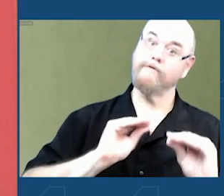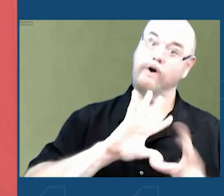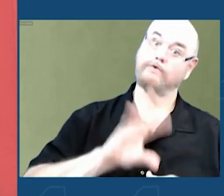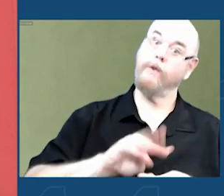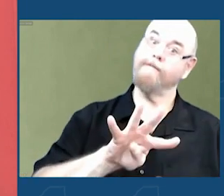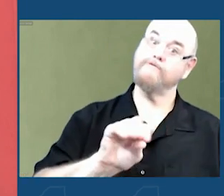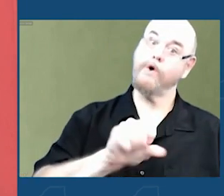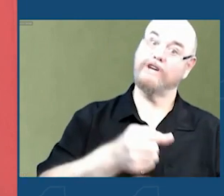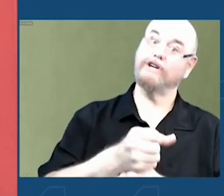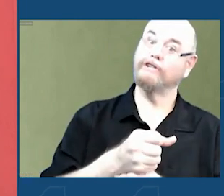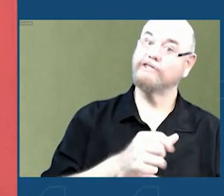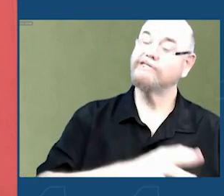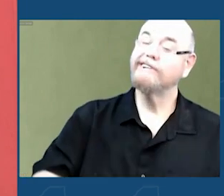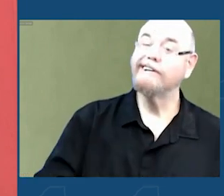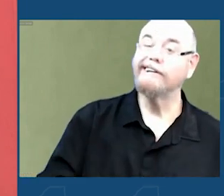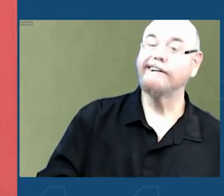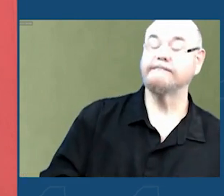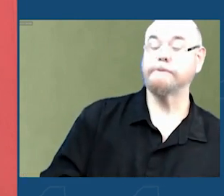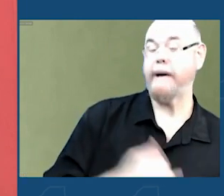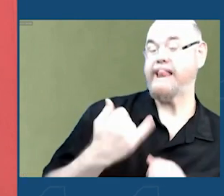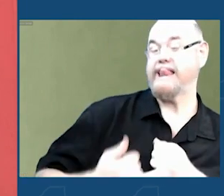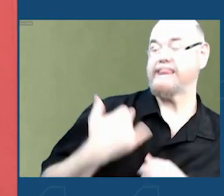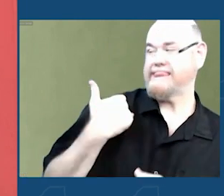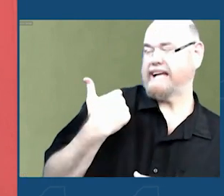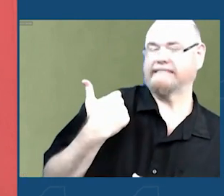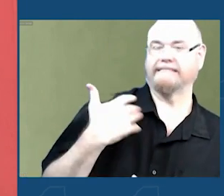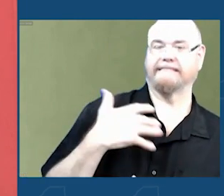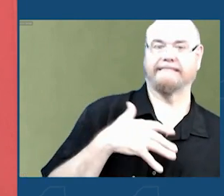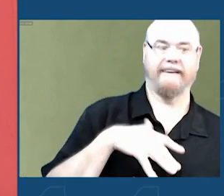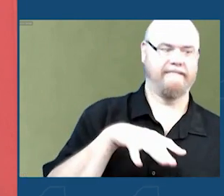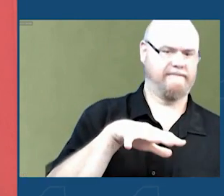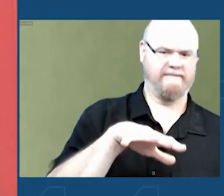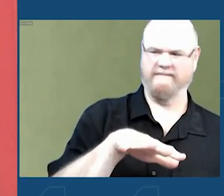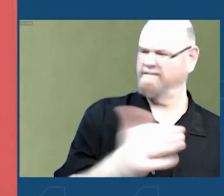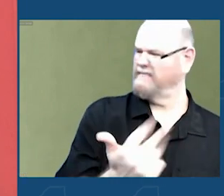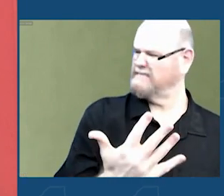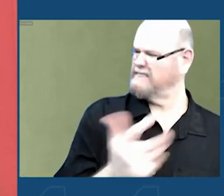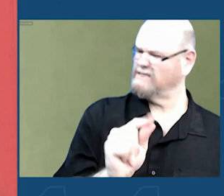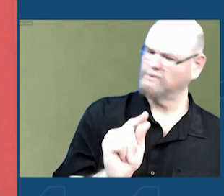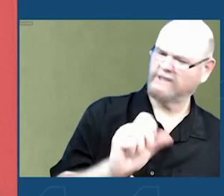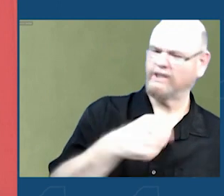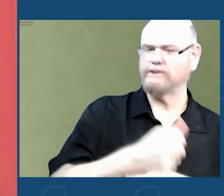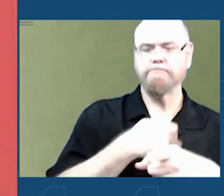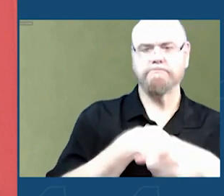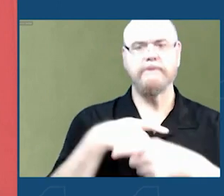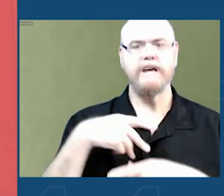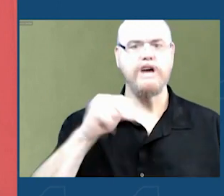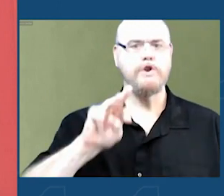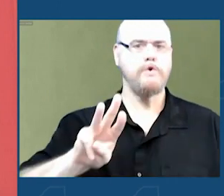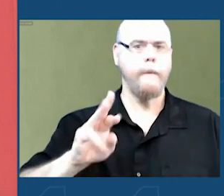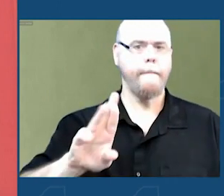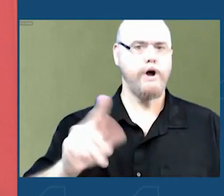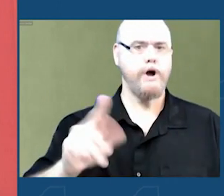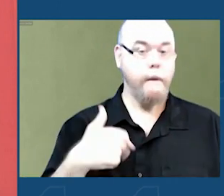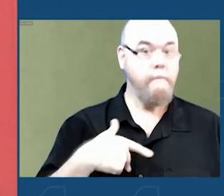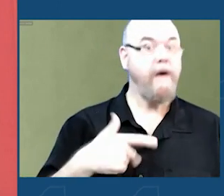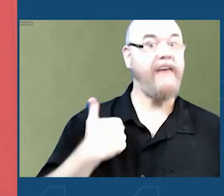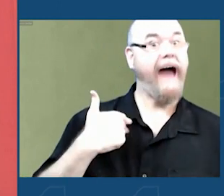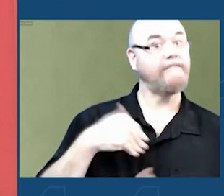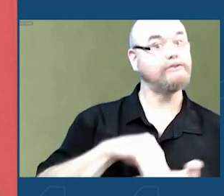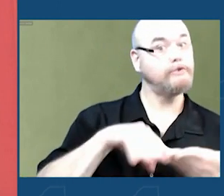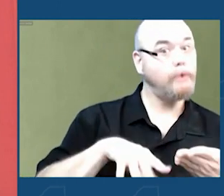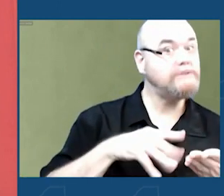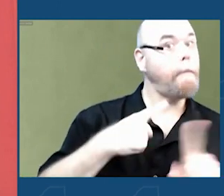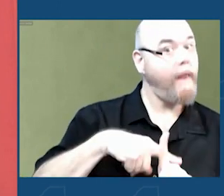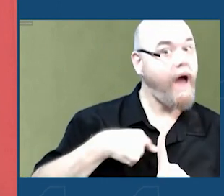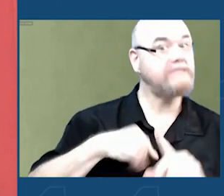last 15, 20 years at Newburgh. And I don't know if you realize, but there are some students, as well as maybe even a couple teachers,